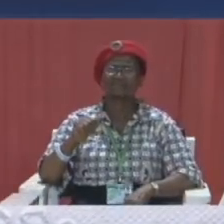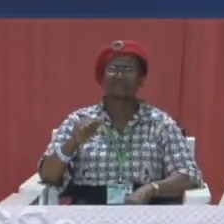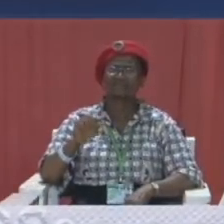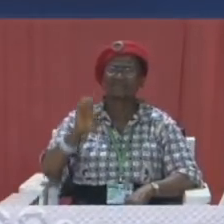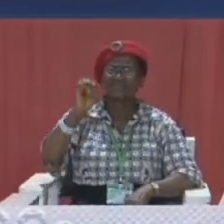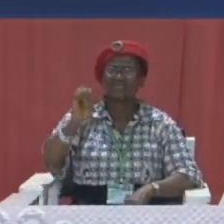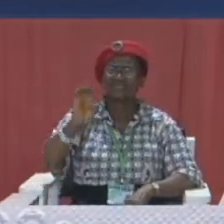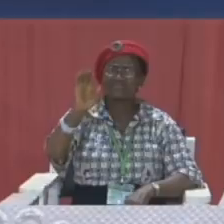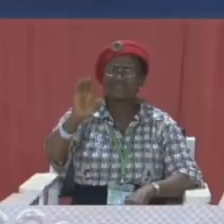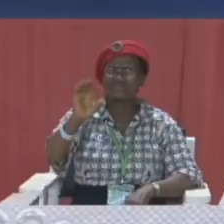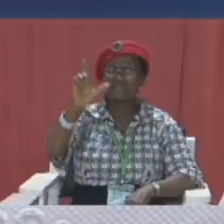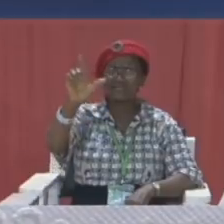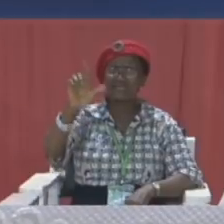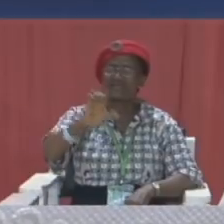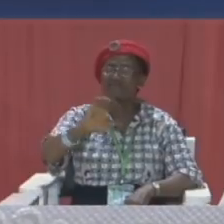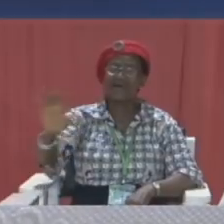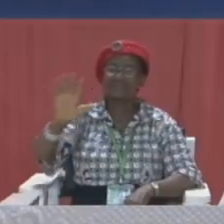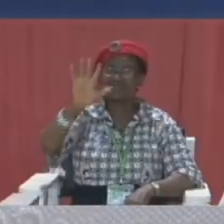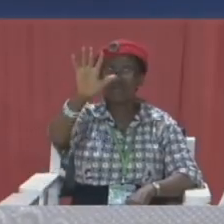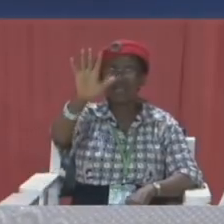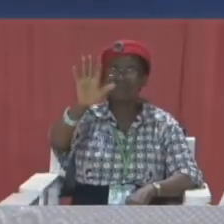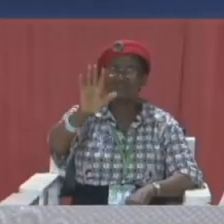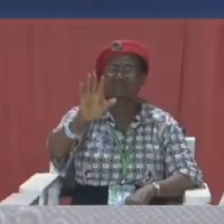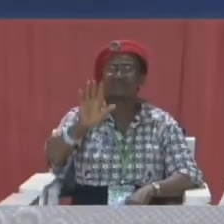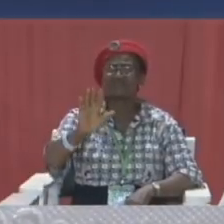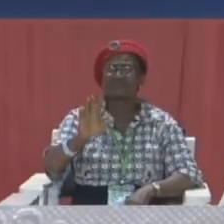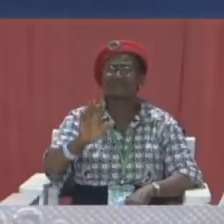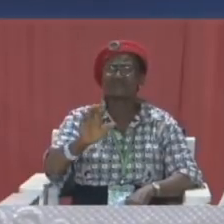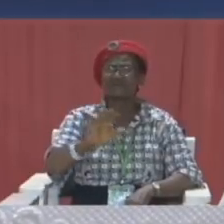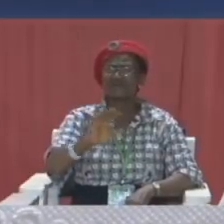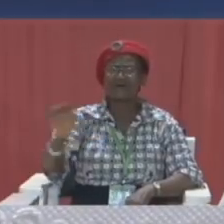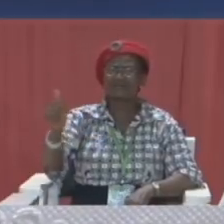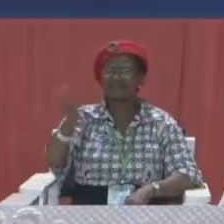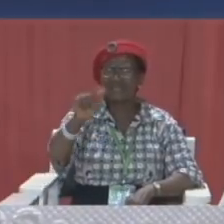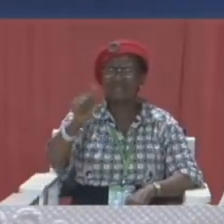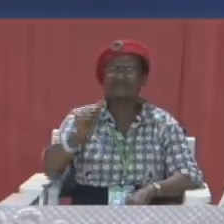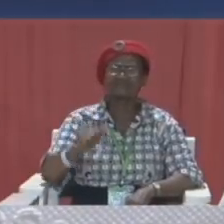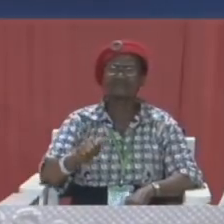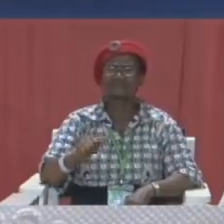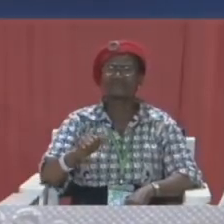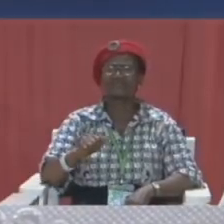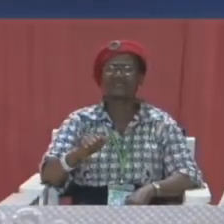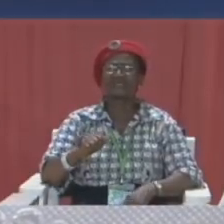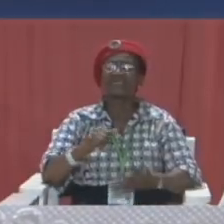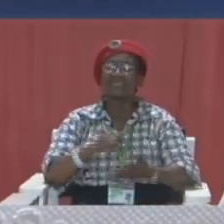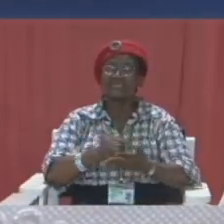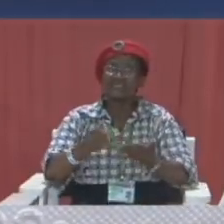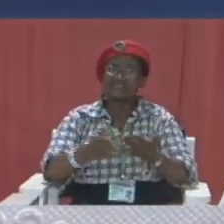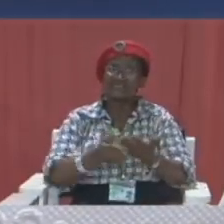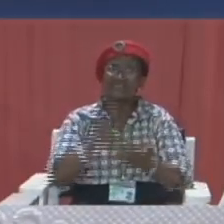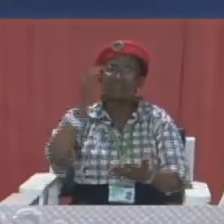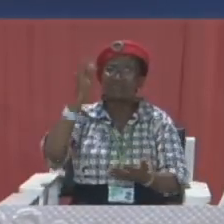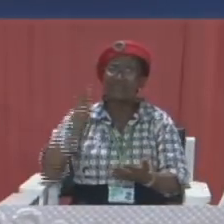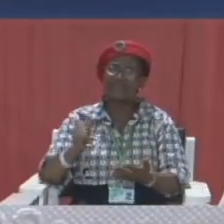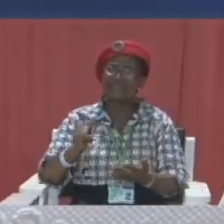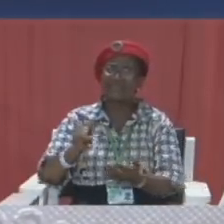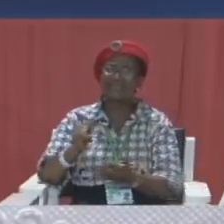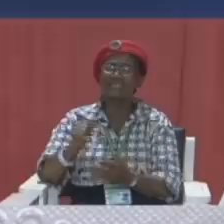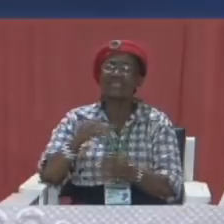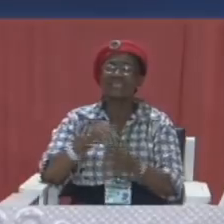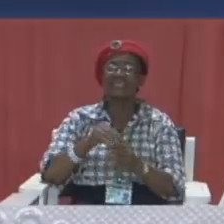Ecclesiastes 5 verse 10. And this simply in